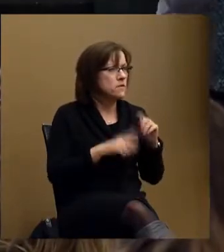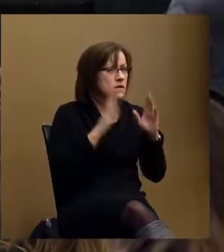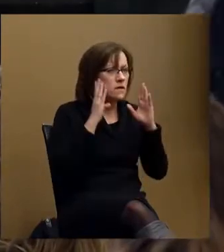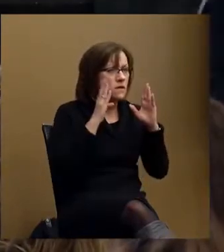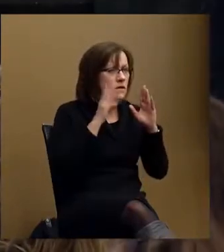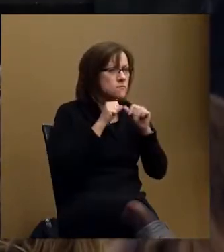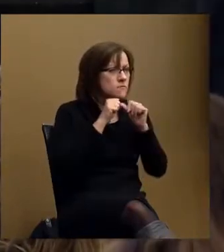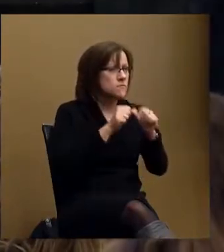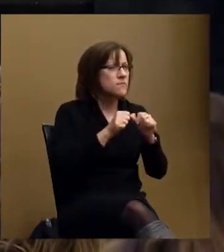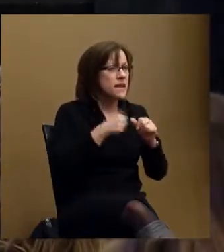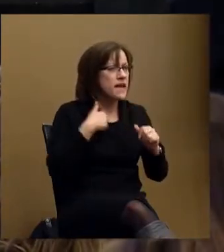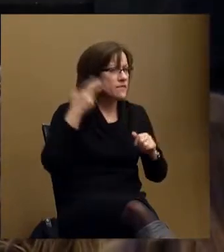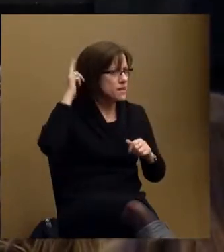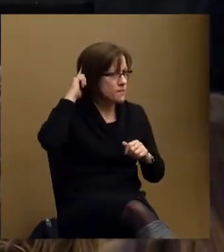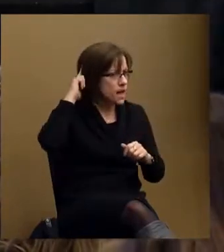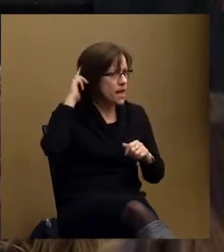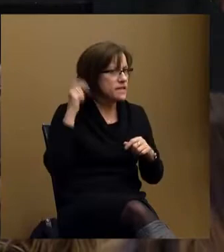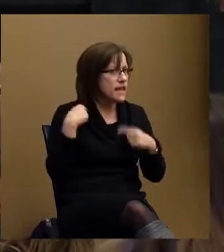for